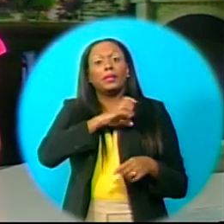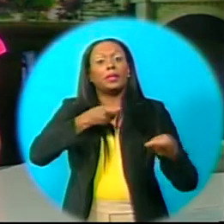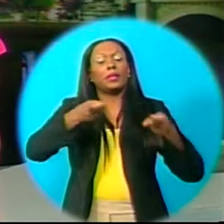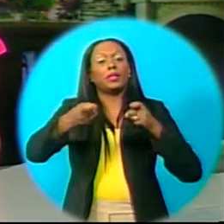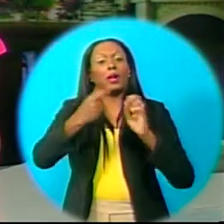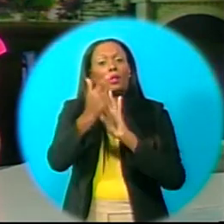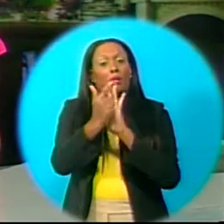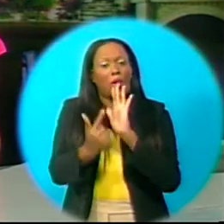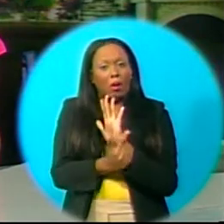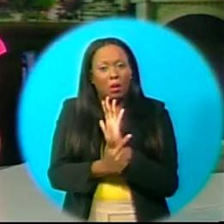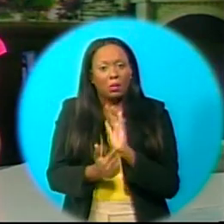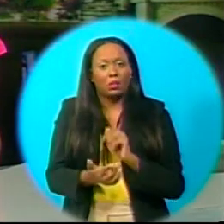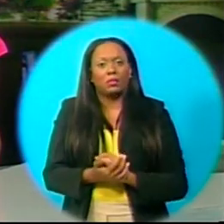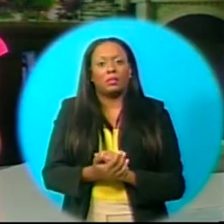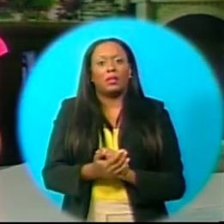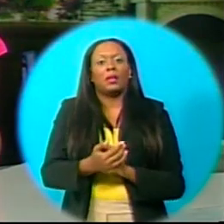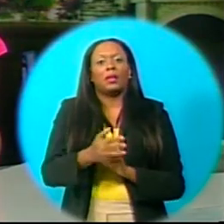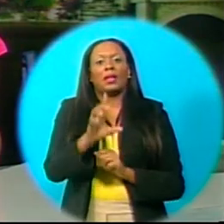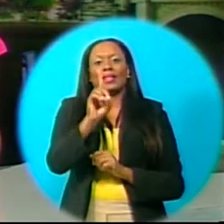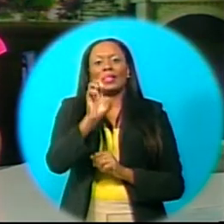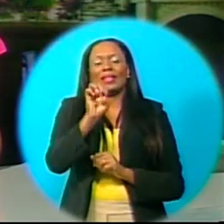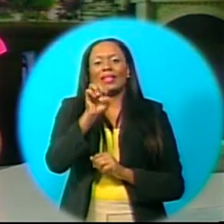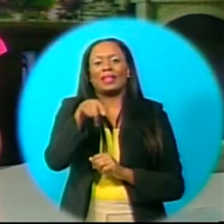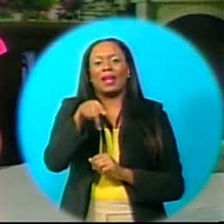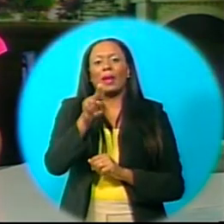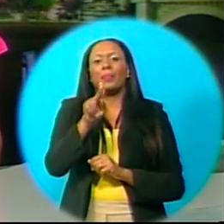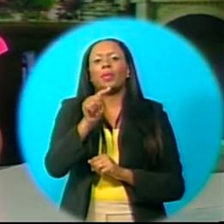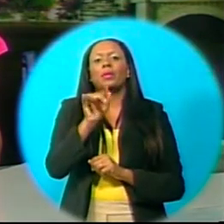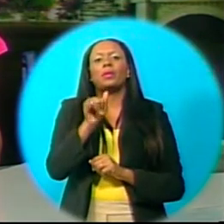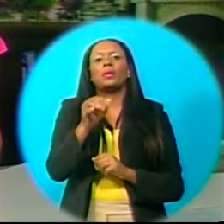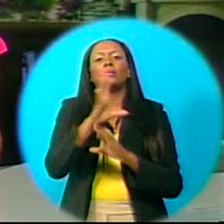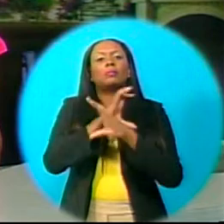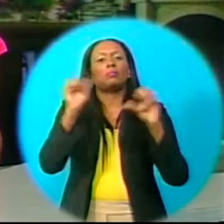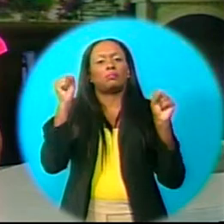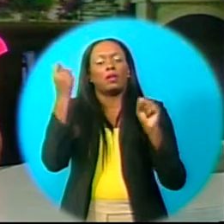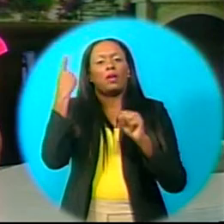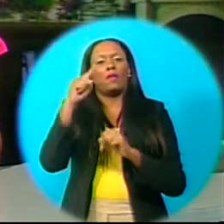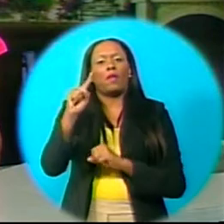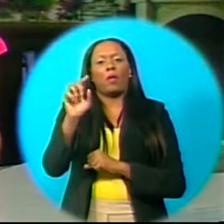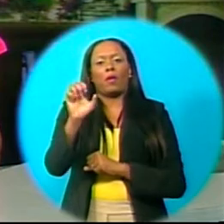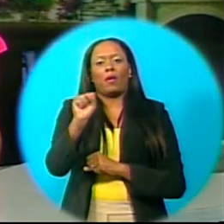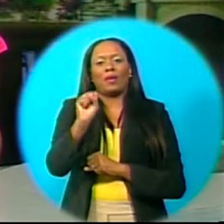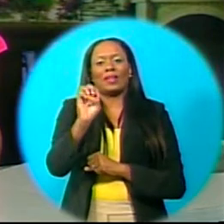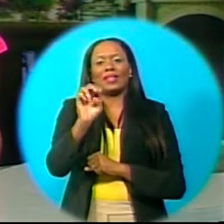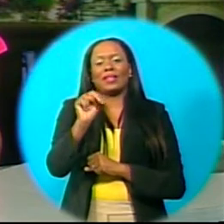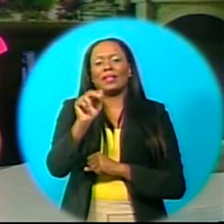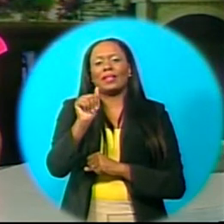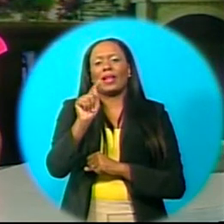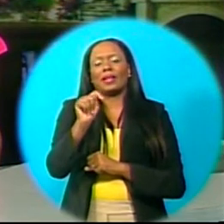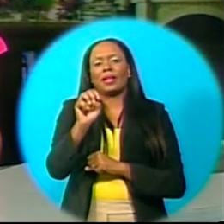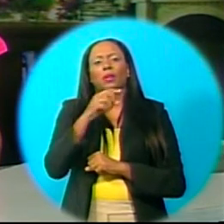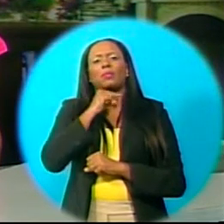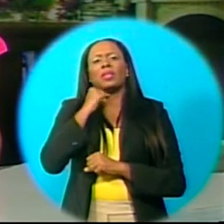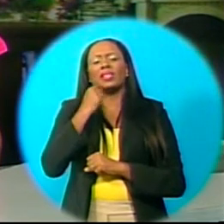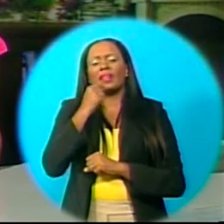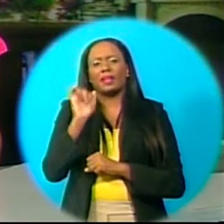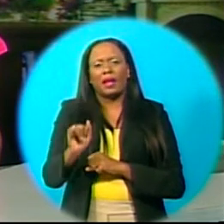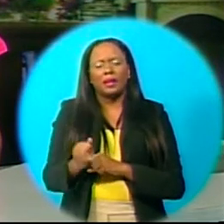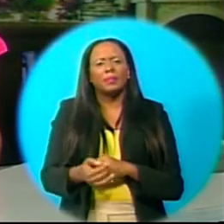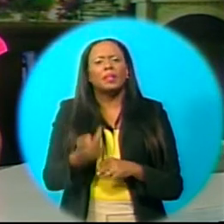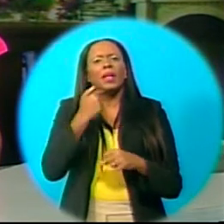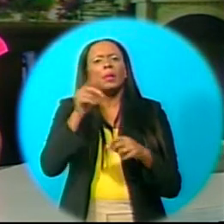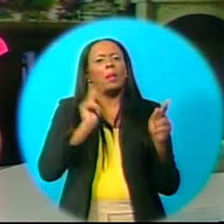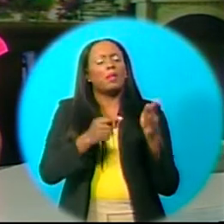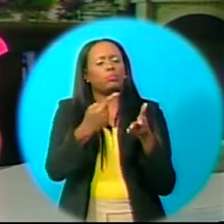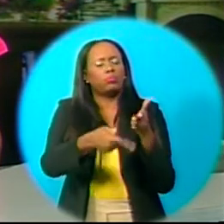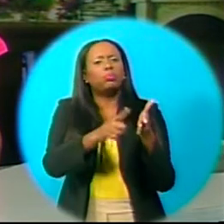law enforcement. And this is according to the Deputy President of the Senate, the Very Reverend Harold Critchlow. He was responding to criticism from